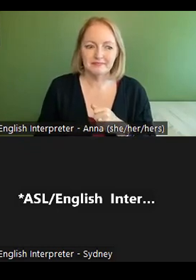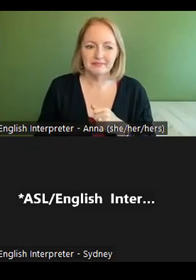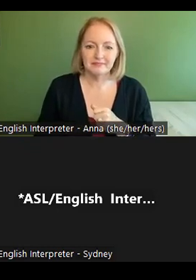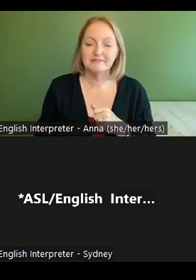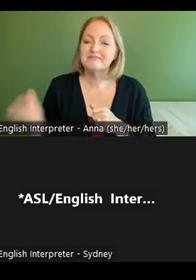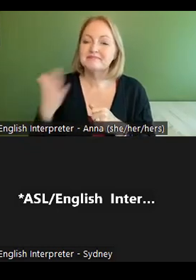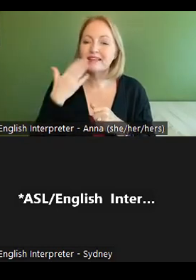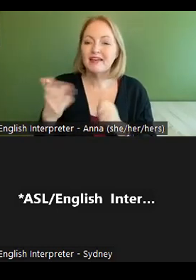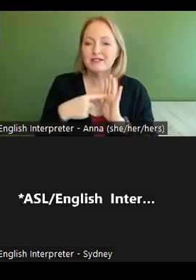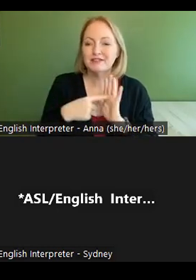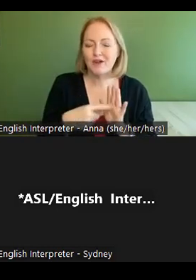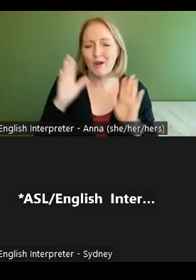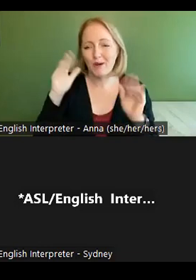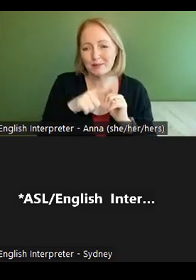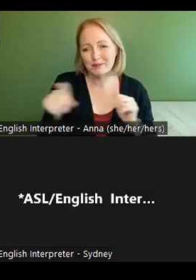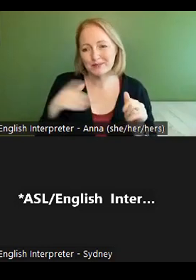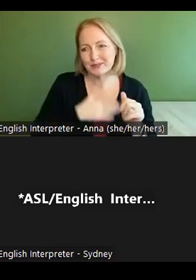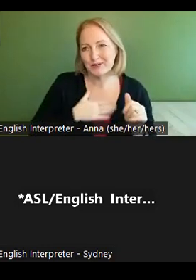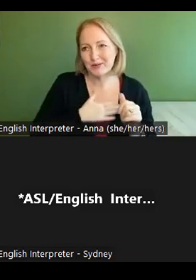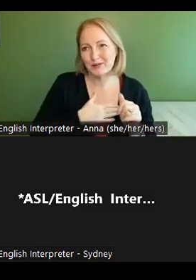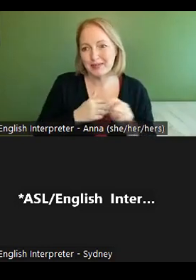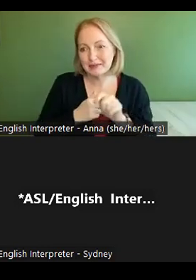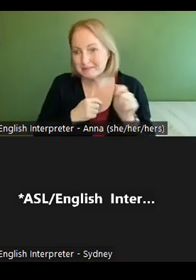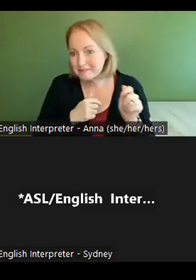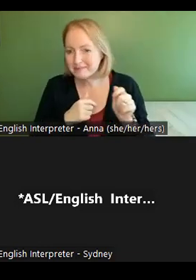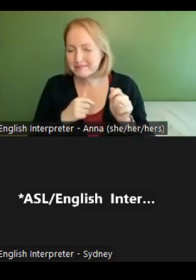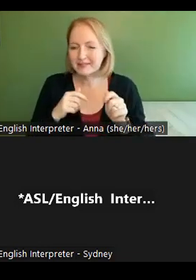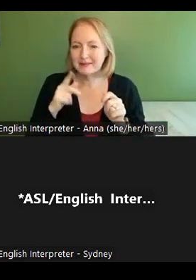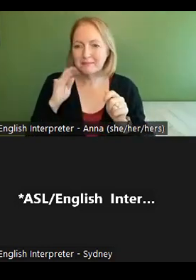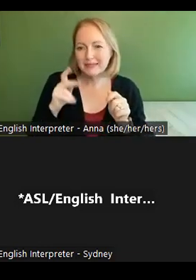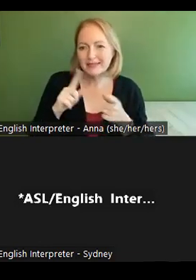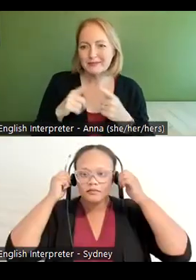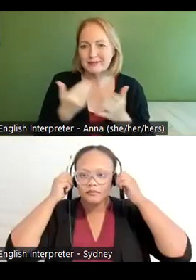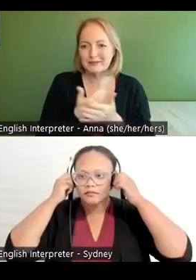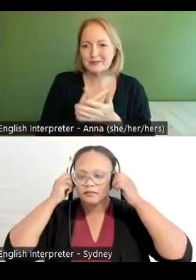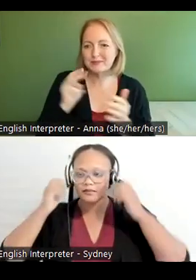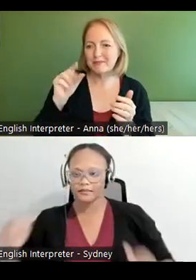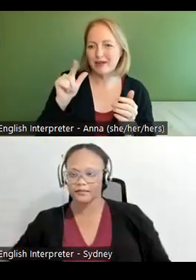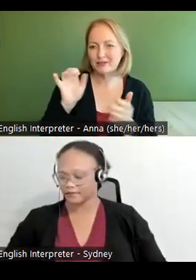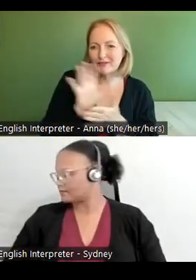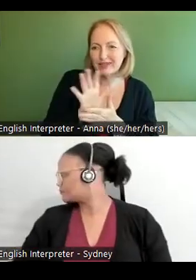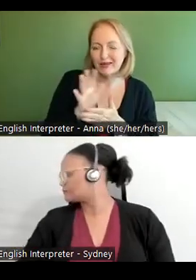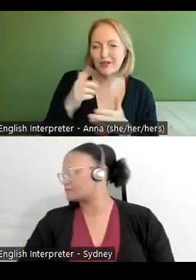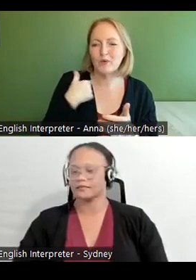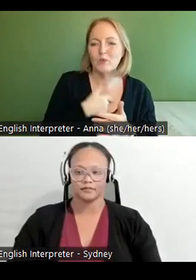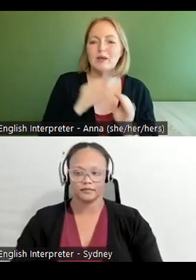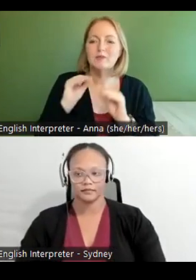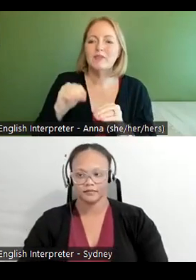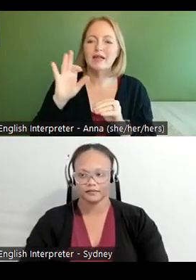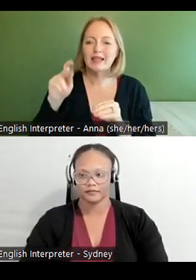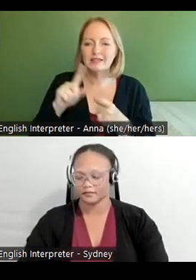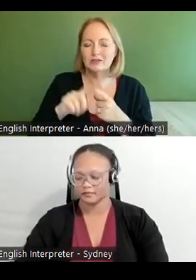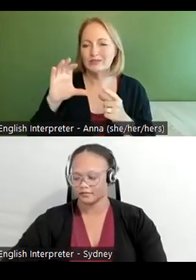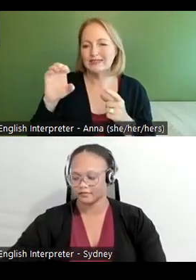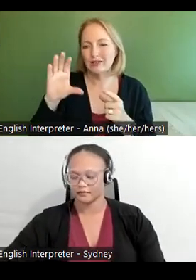Thank you for showing that. I hope you guys enjoyed a sneak peek into the STEAM Starters modules. We placed a link to the CECO website